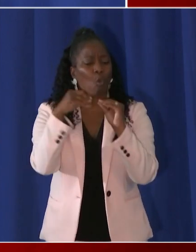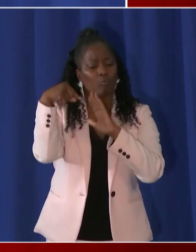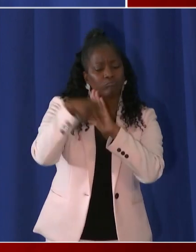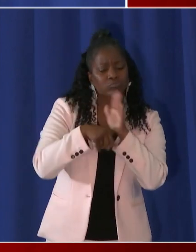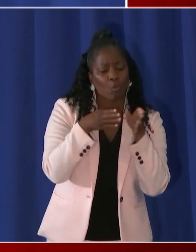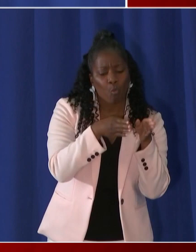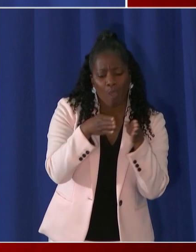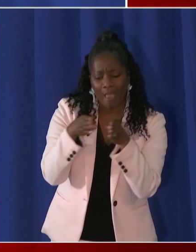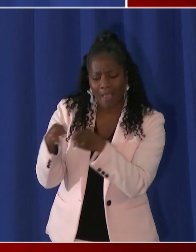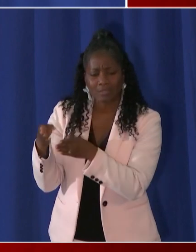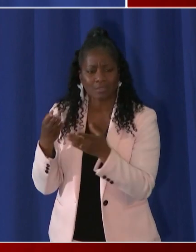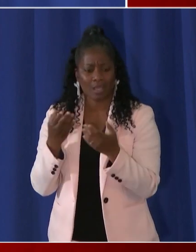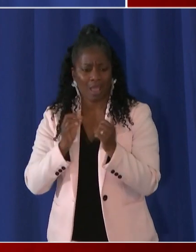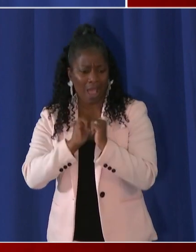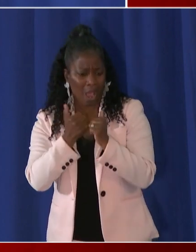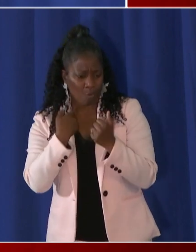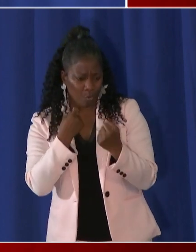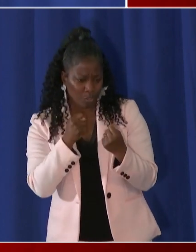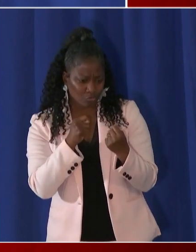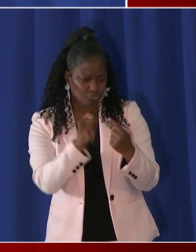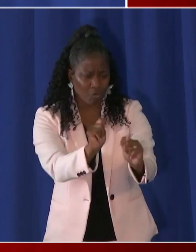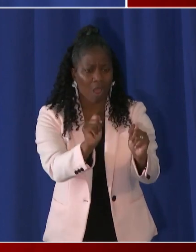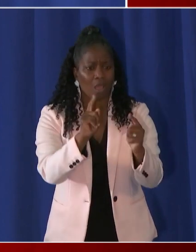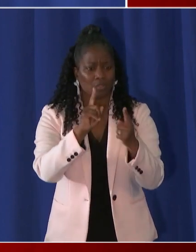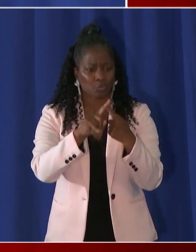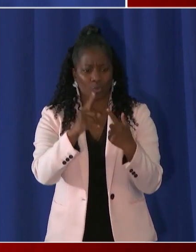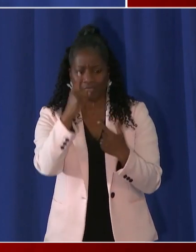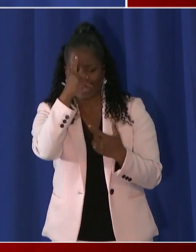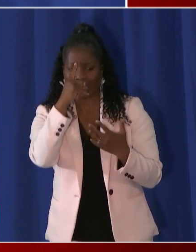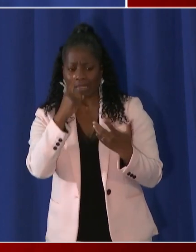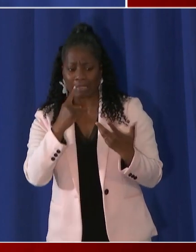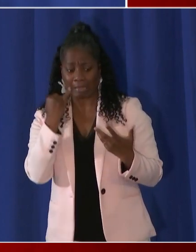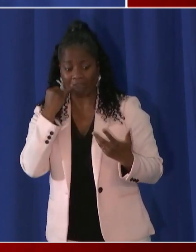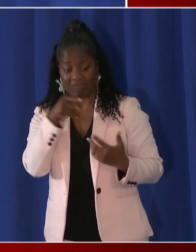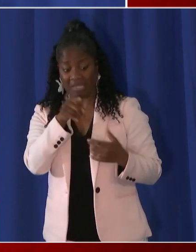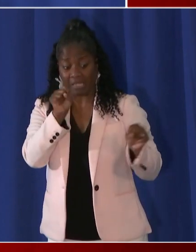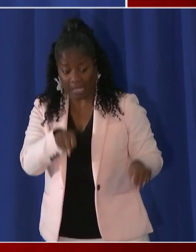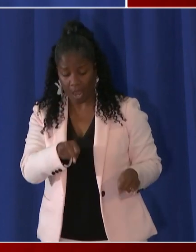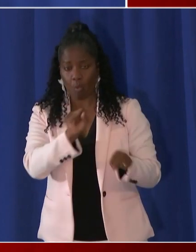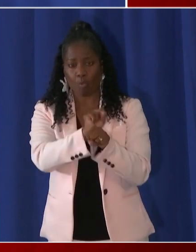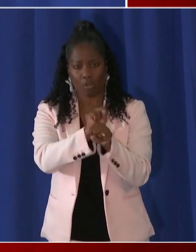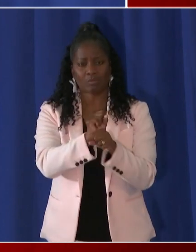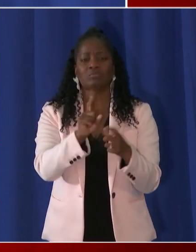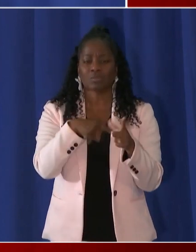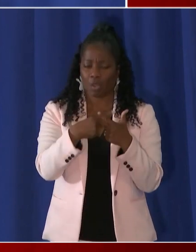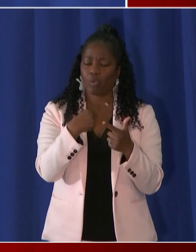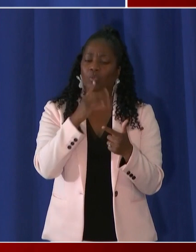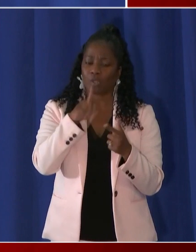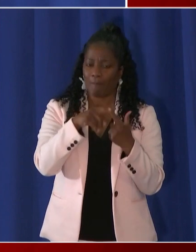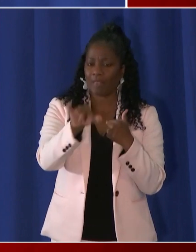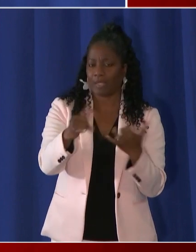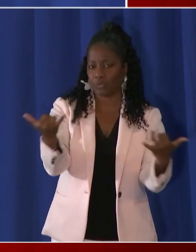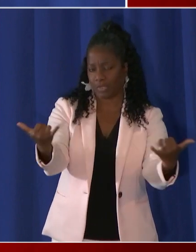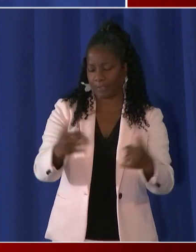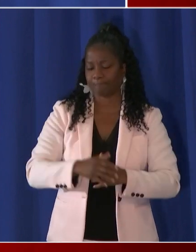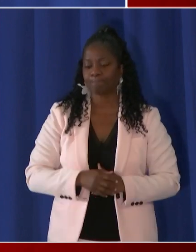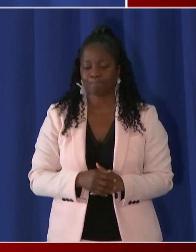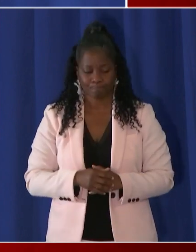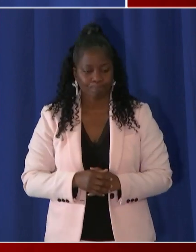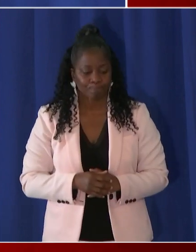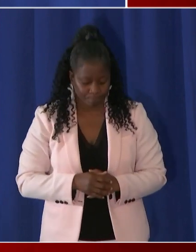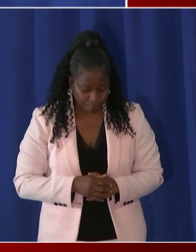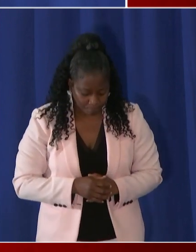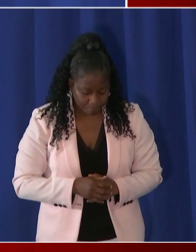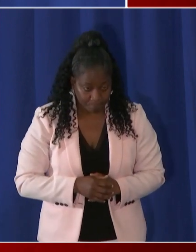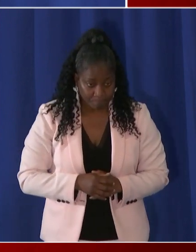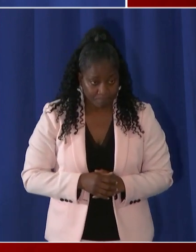will try anything that we think can work. And that's what we're here to talk about today. So with